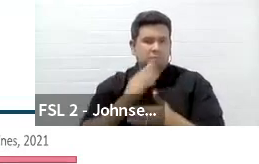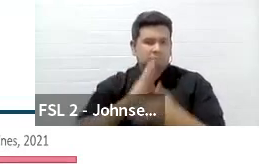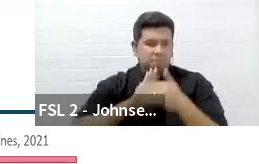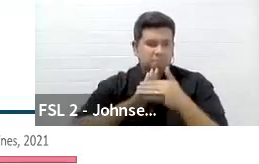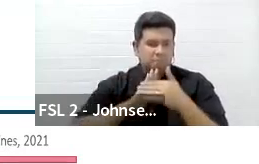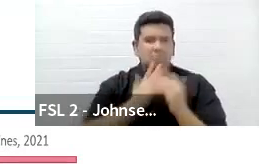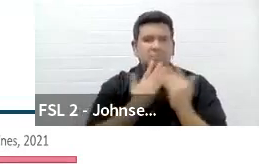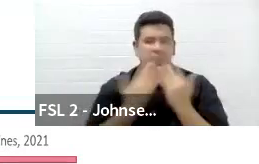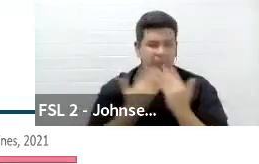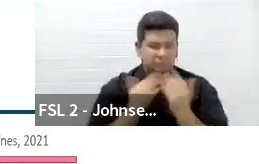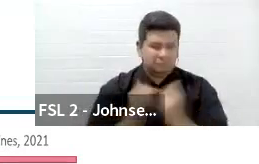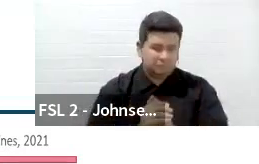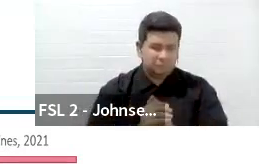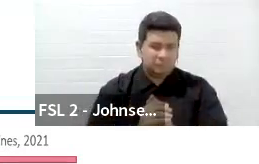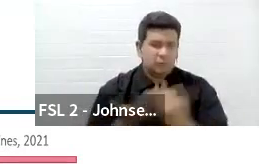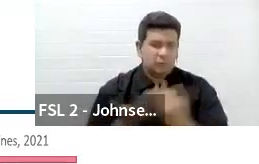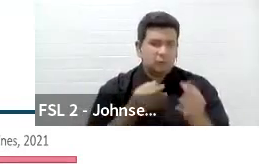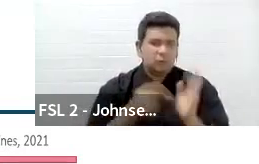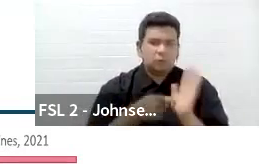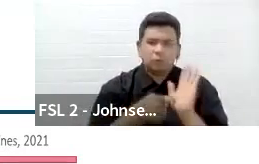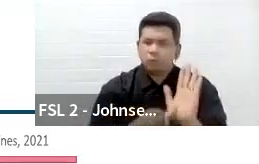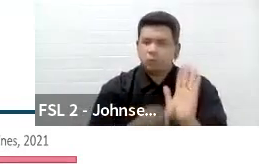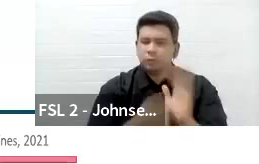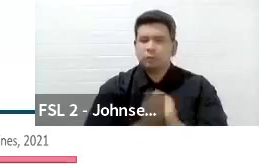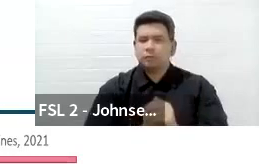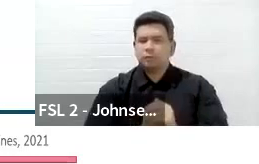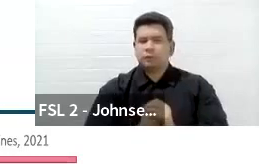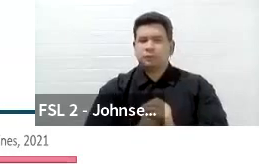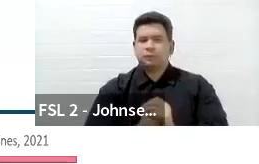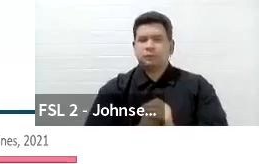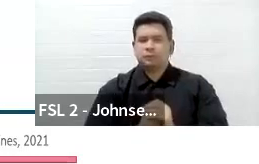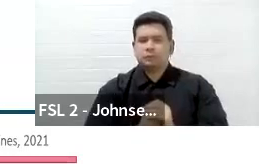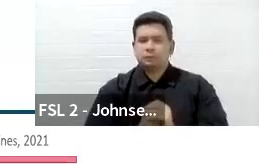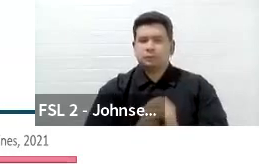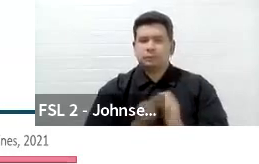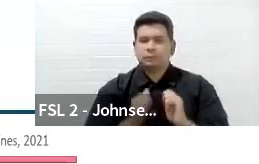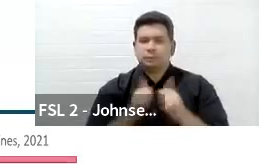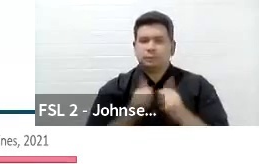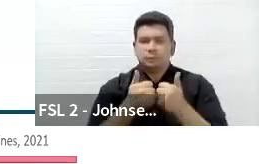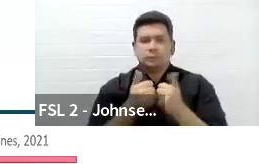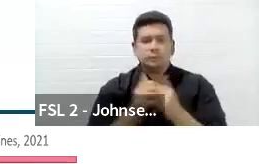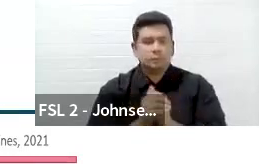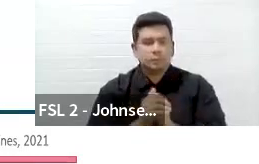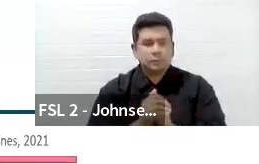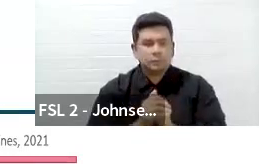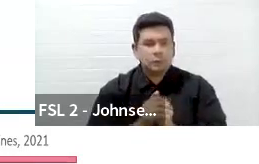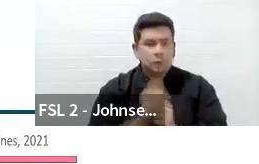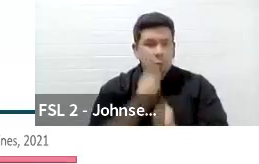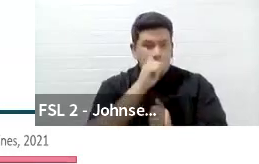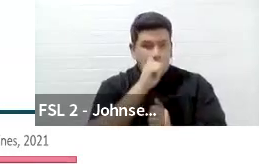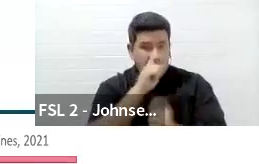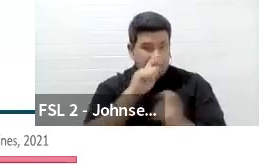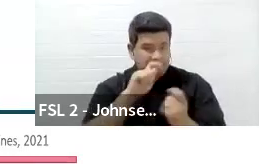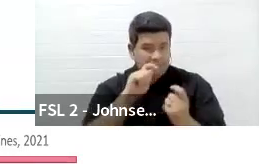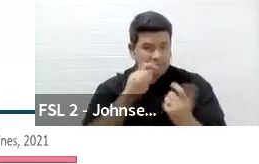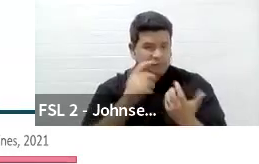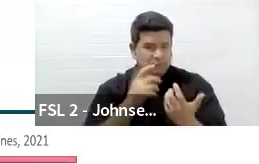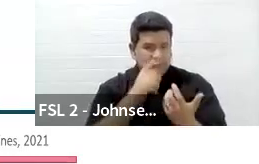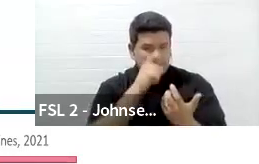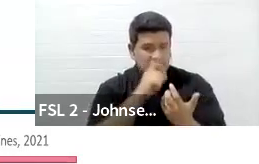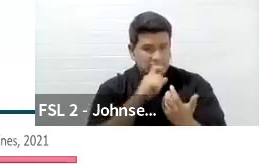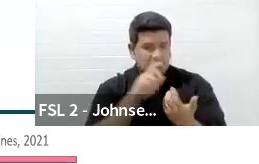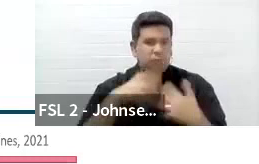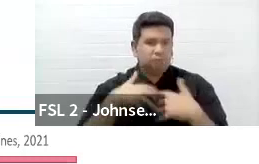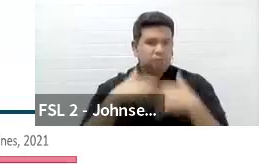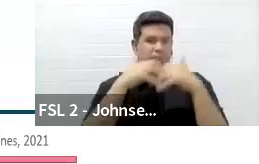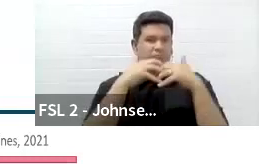and I just want to show them here to illustrate how the age structure will change as a result of the drop in